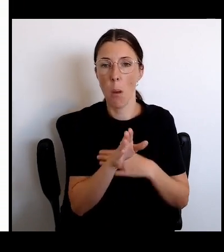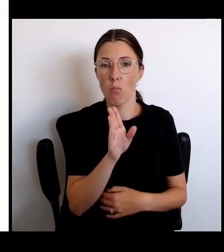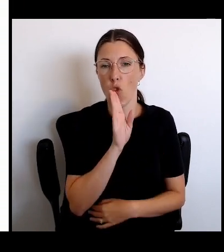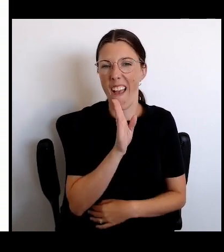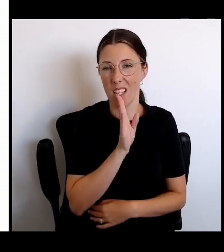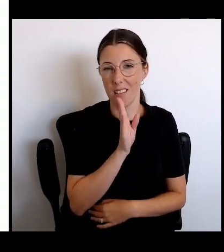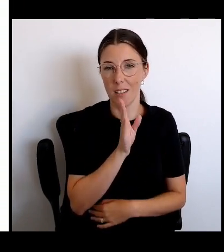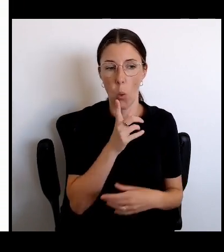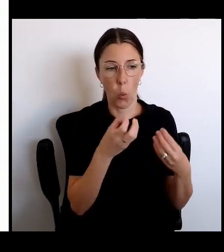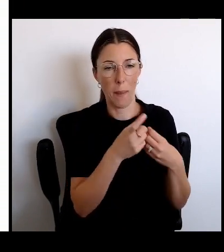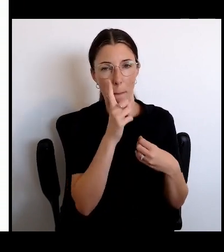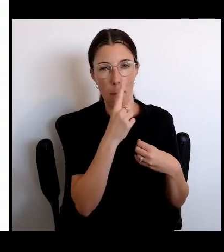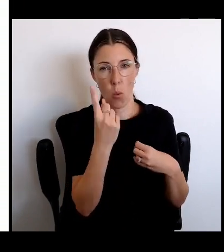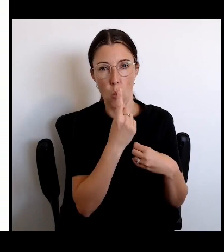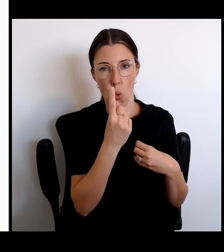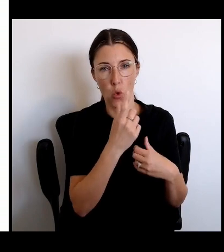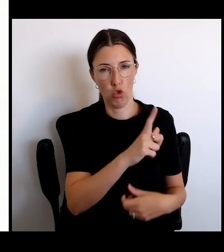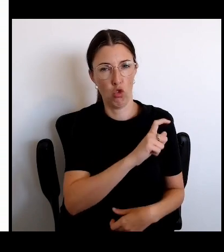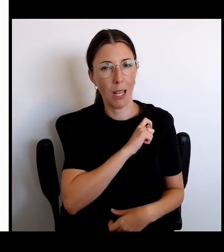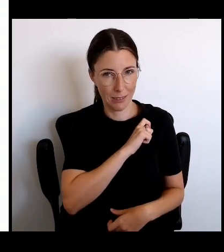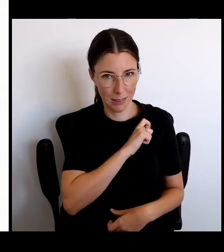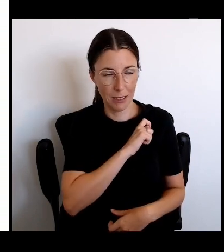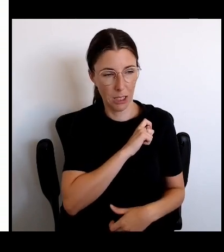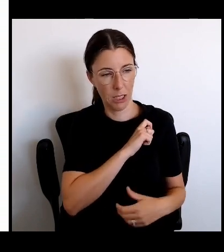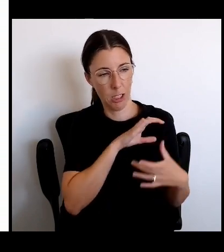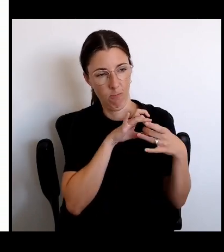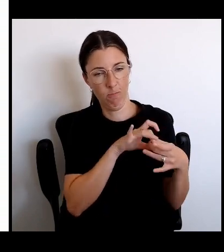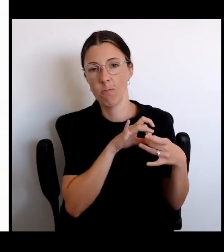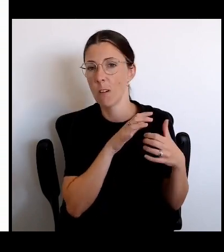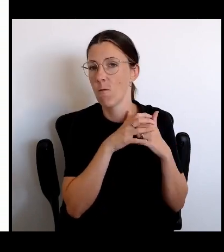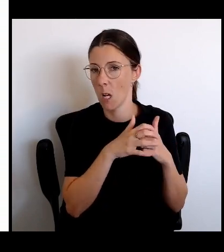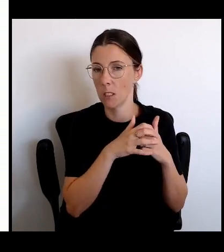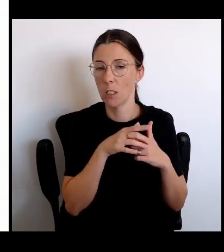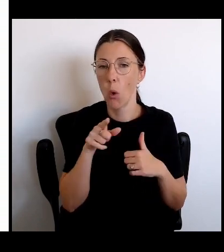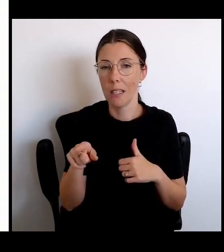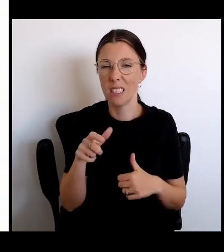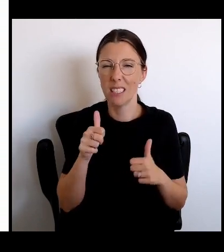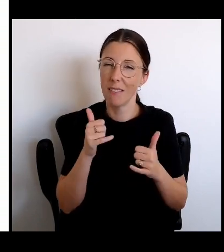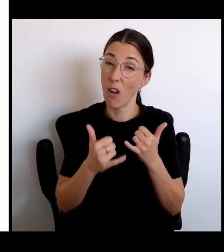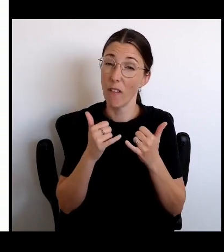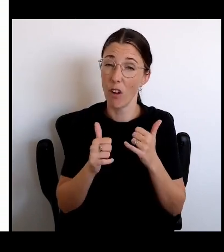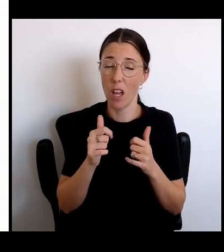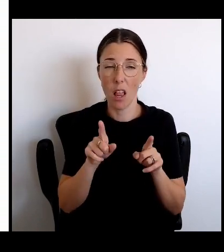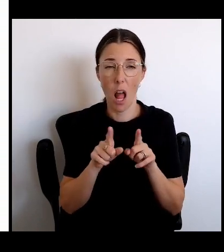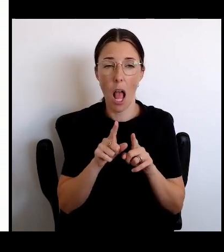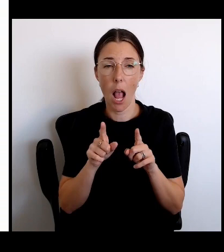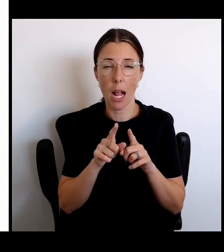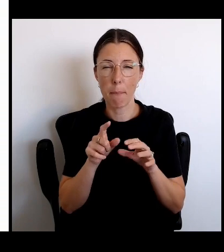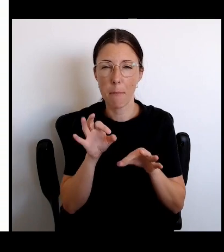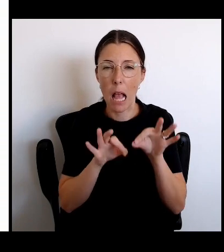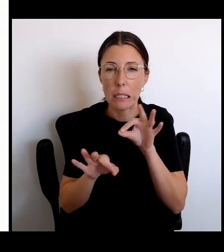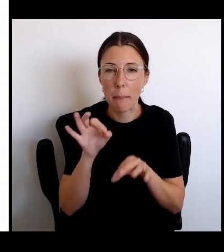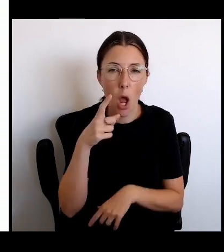they trust. So this is very much an experimenting behaviour for them. They're really